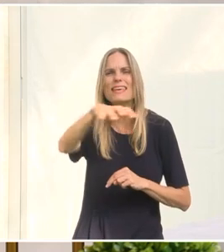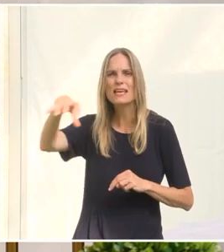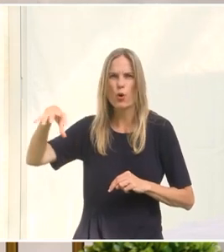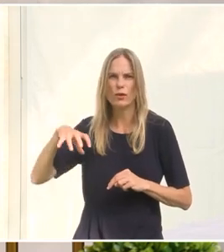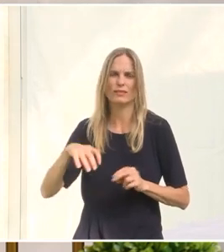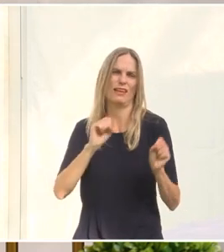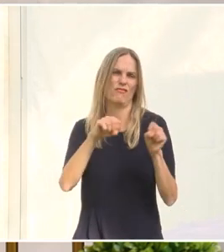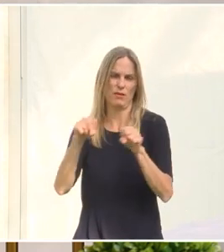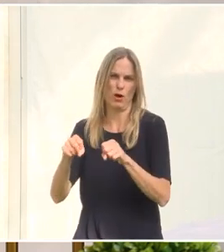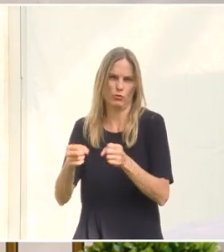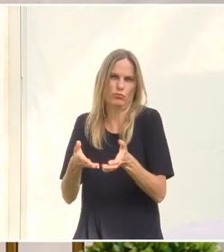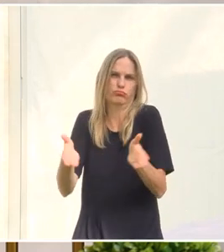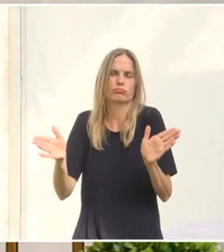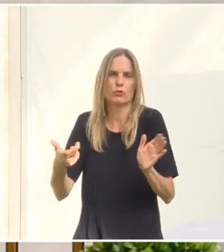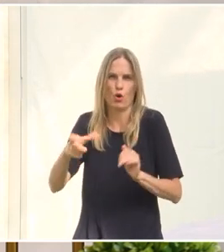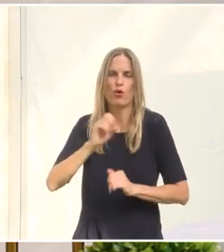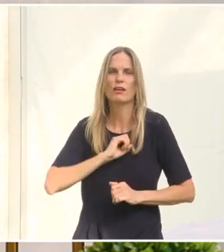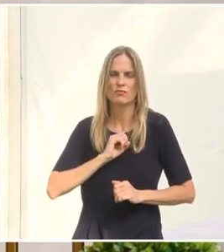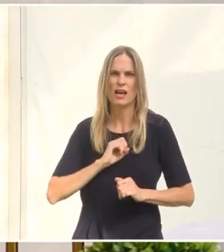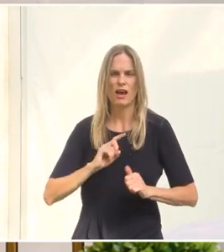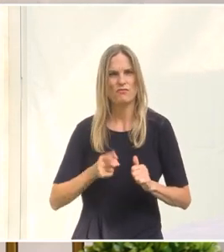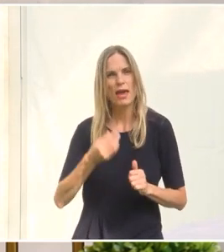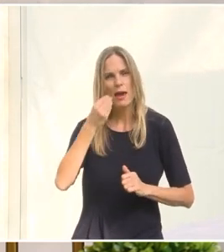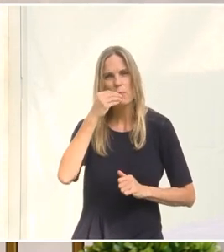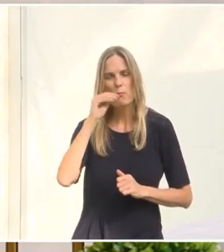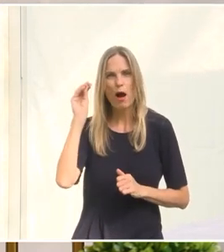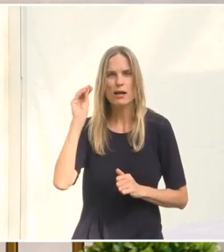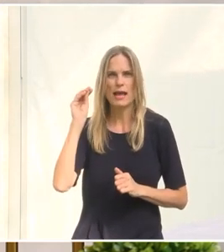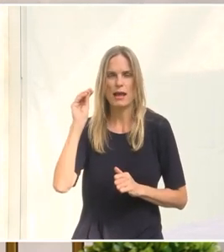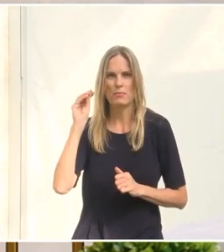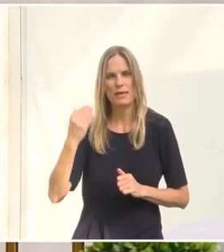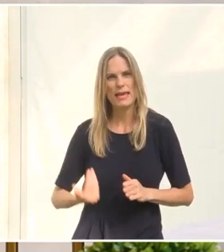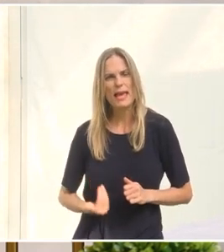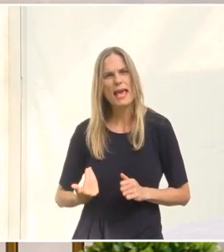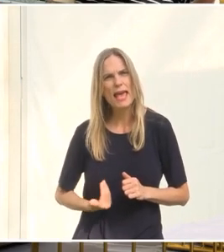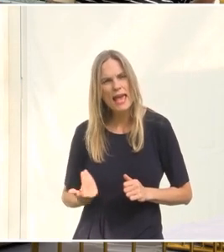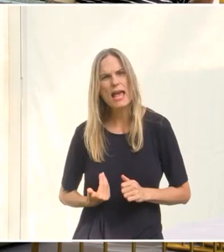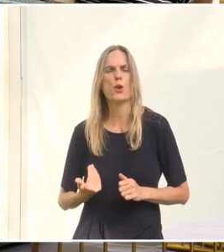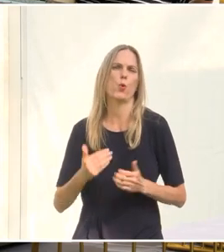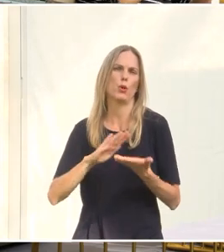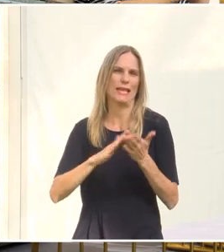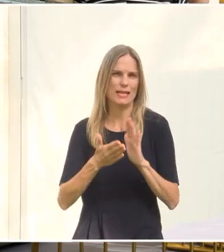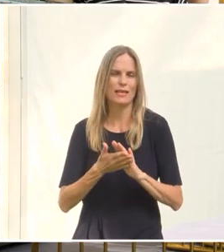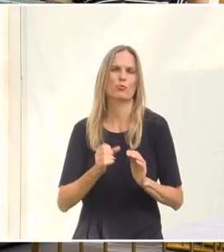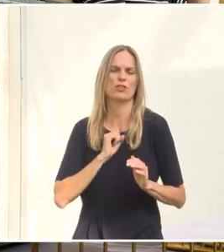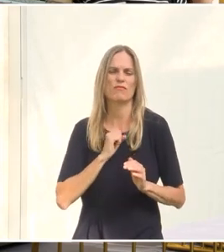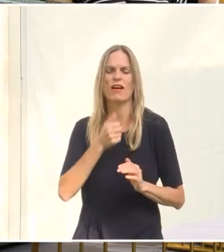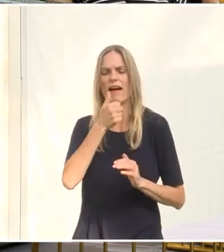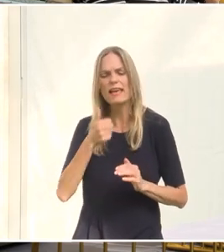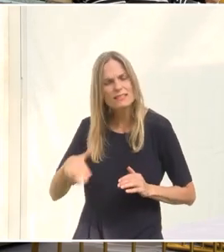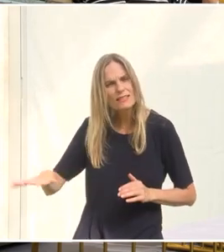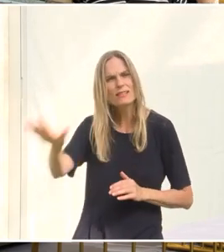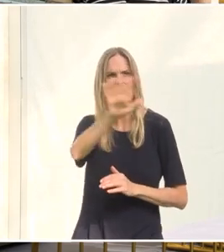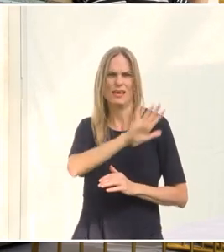Estonia. We should have better living possibilities everywhere in Estonia and not only those